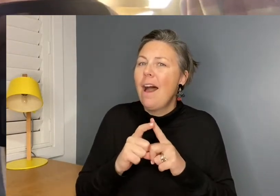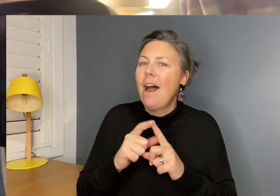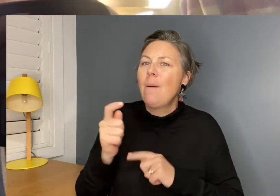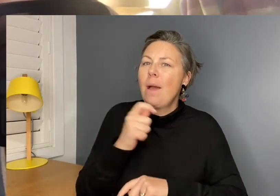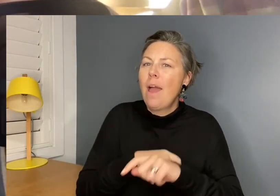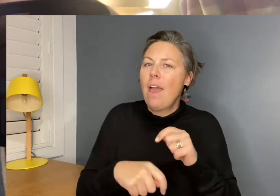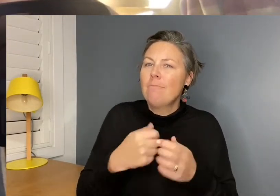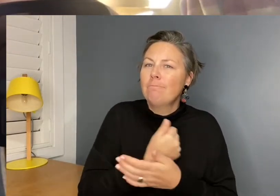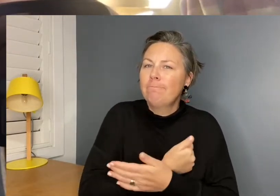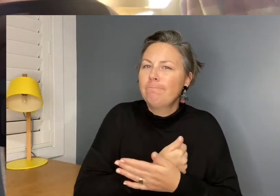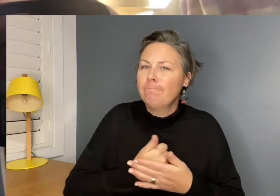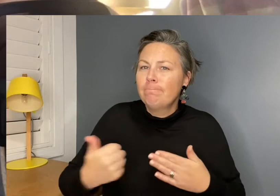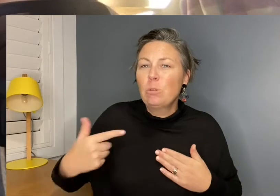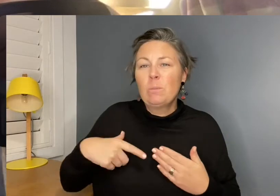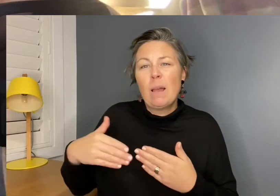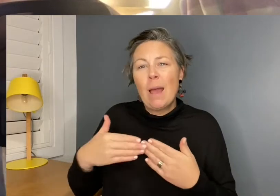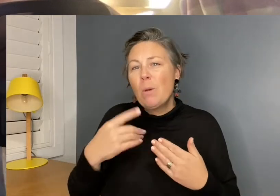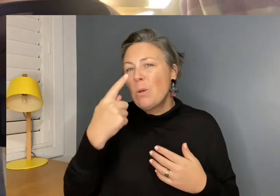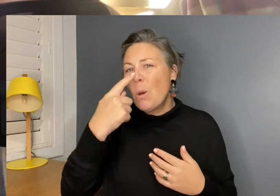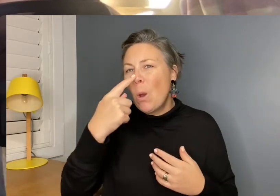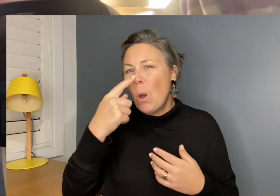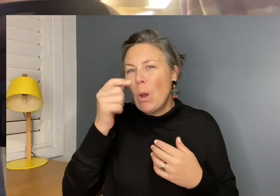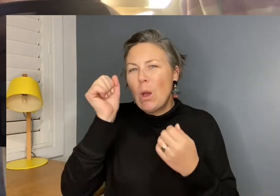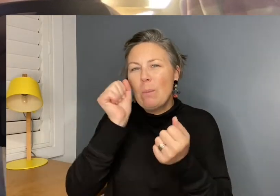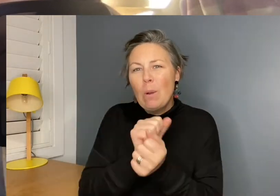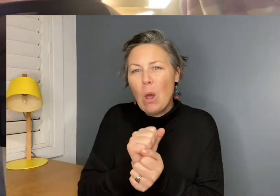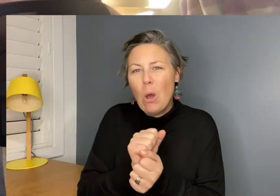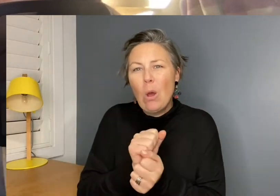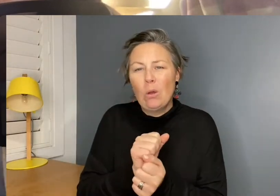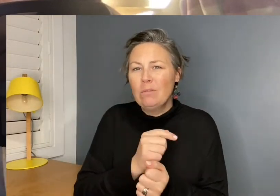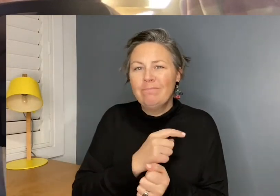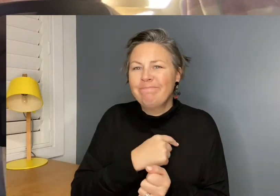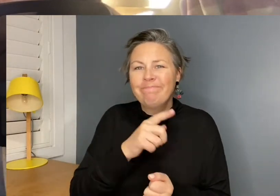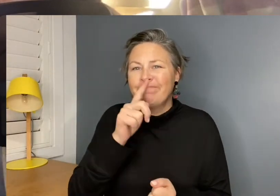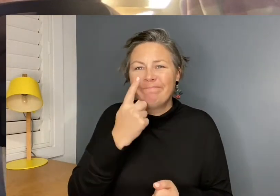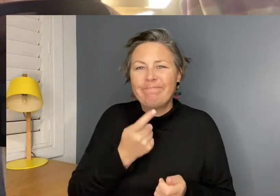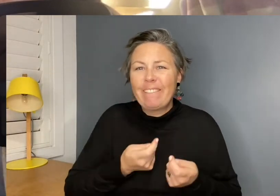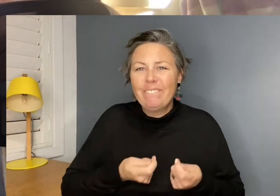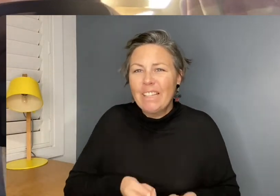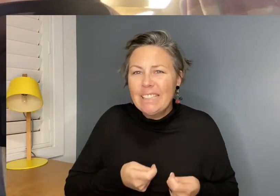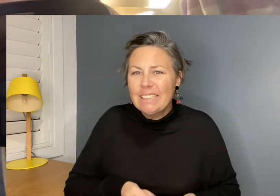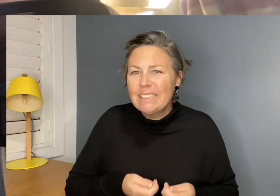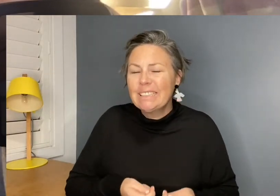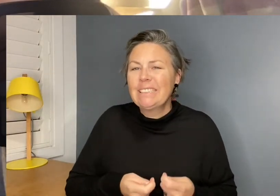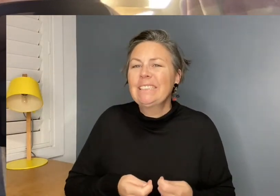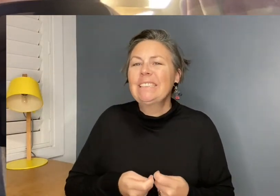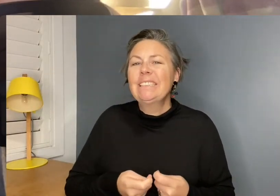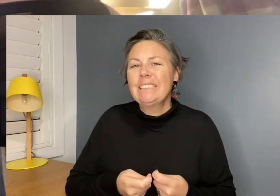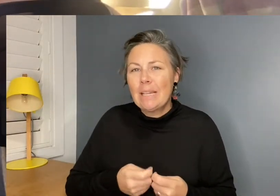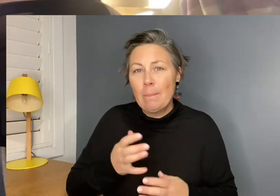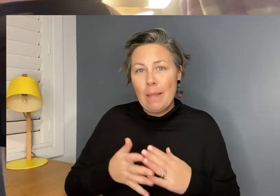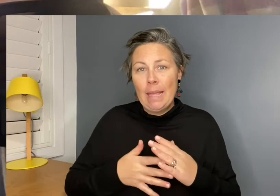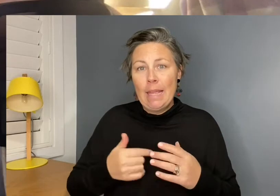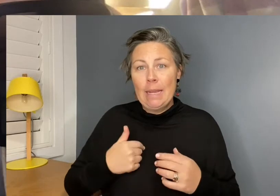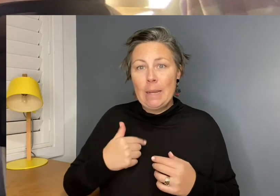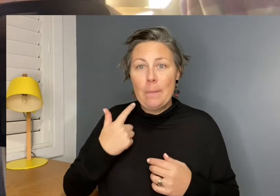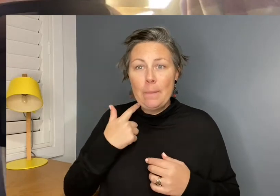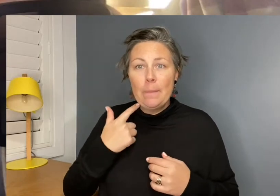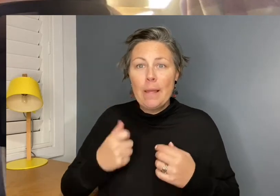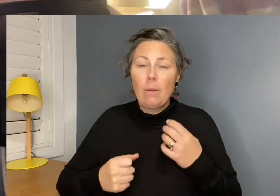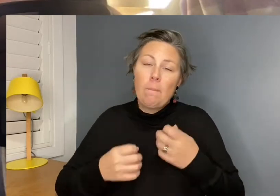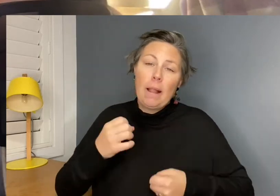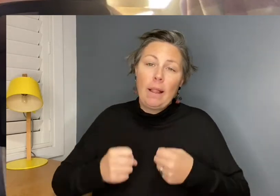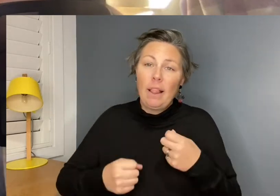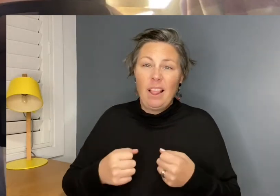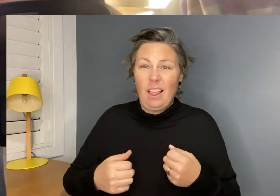together because he had a blocked nose and was struggling to breastfeed. And then it sort of affected my milk production because he wasn't